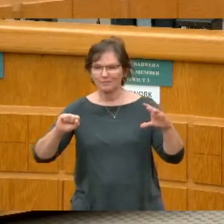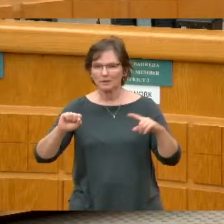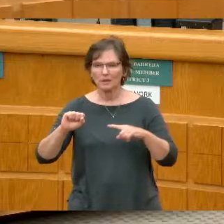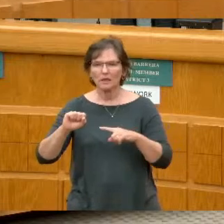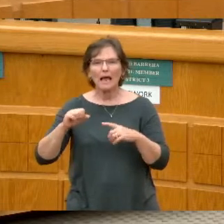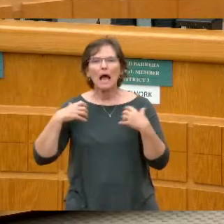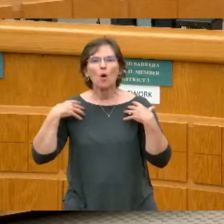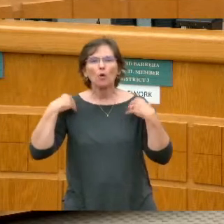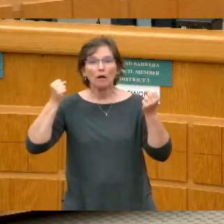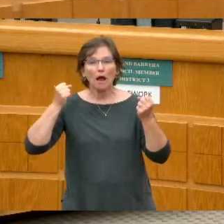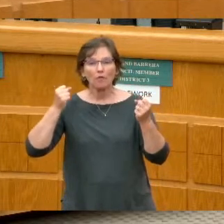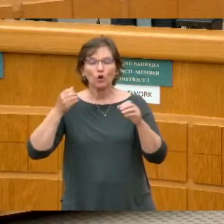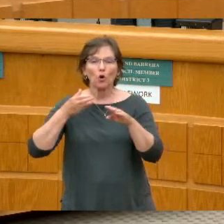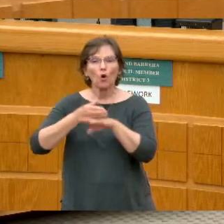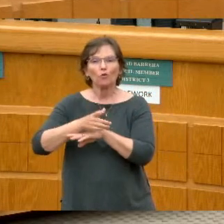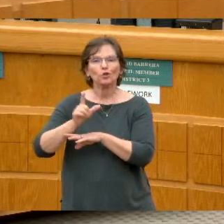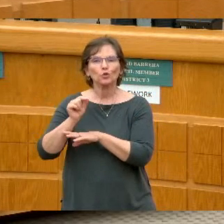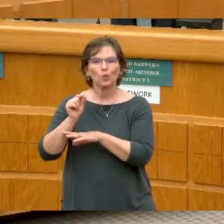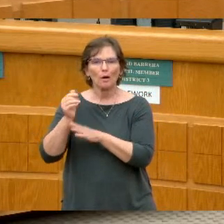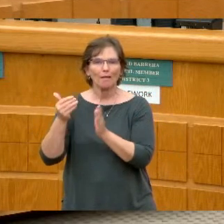Nueces County, which is